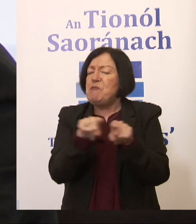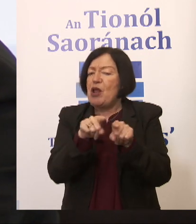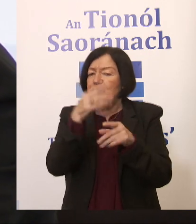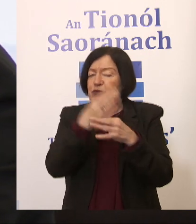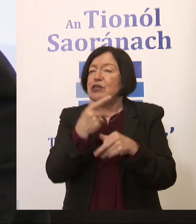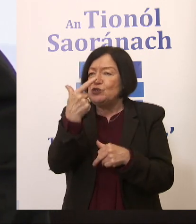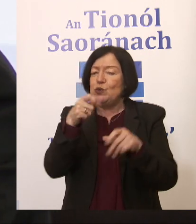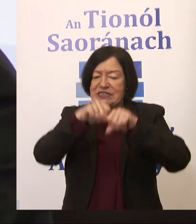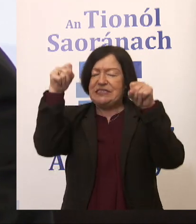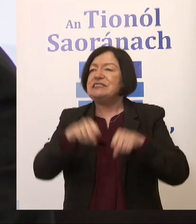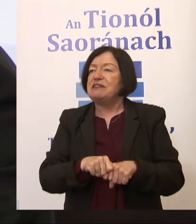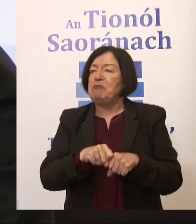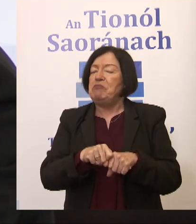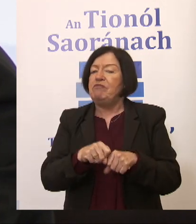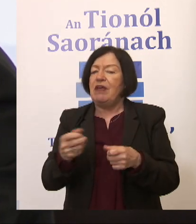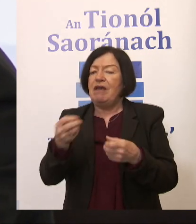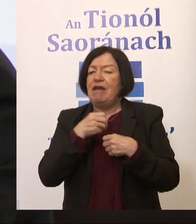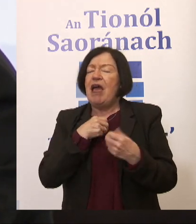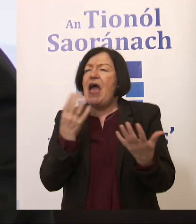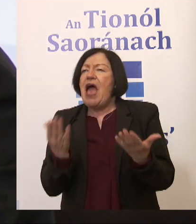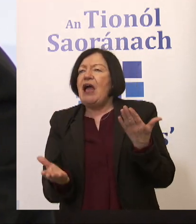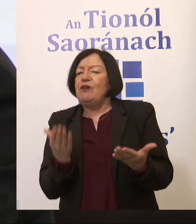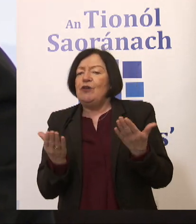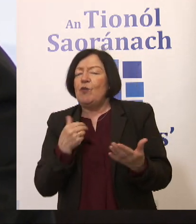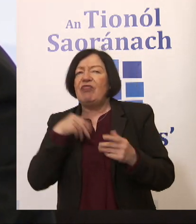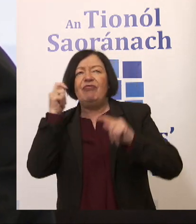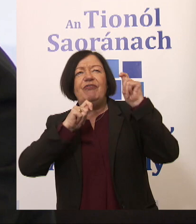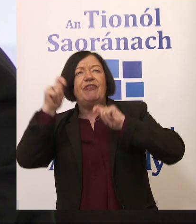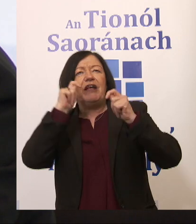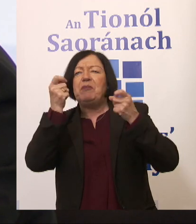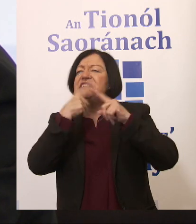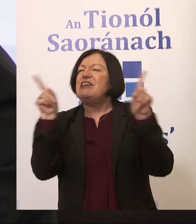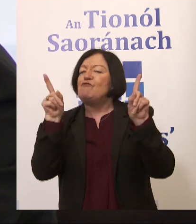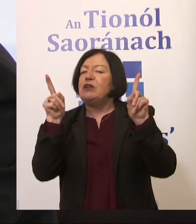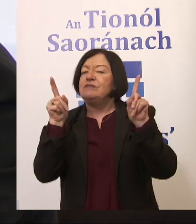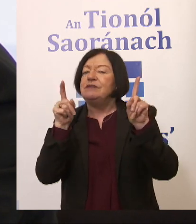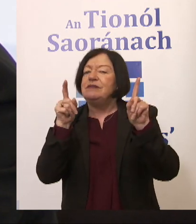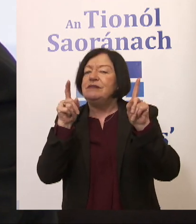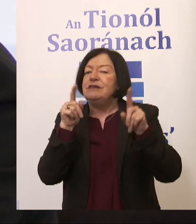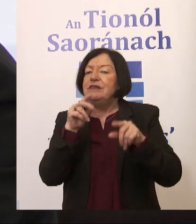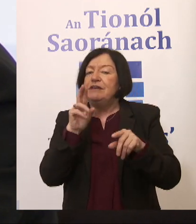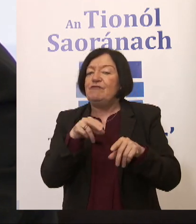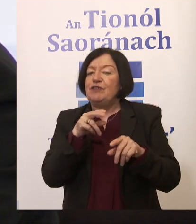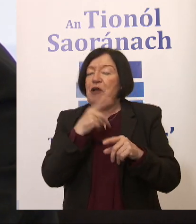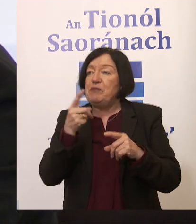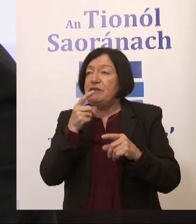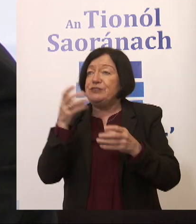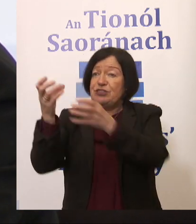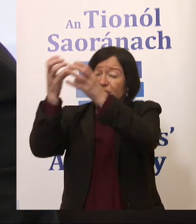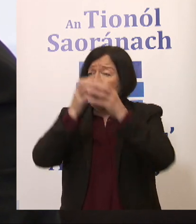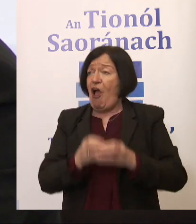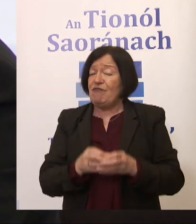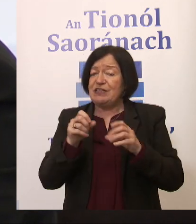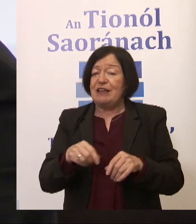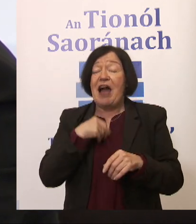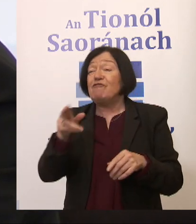two systems that, you know, might give us a way of sort of thinking a little bit differently about the things that could be devolved. So I haven't given a